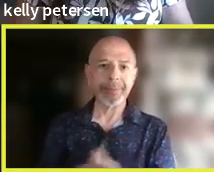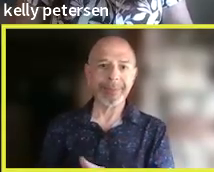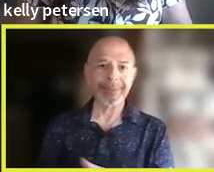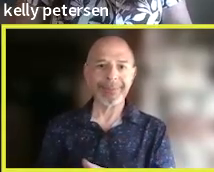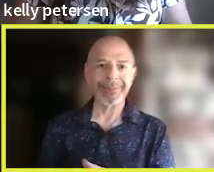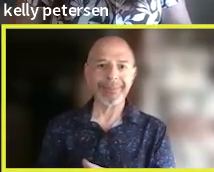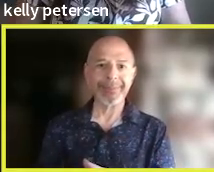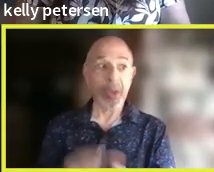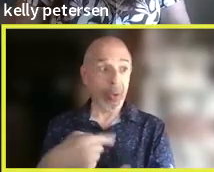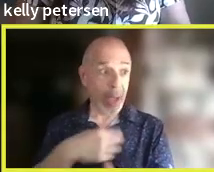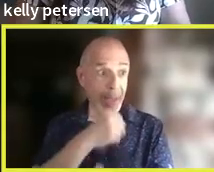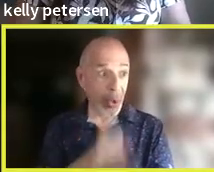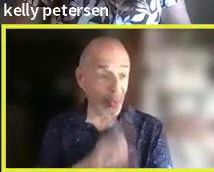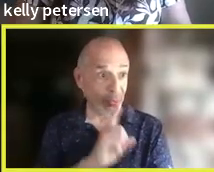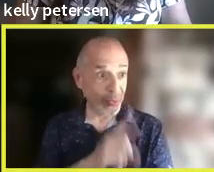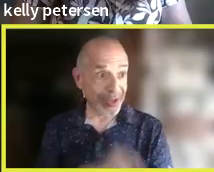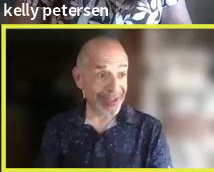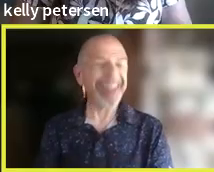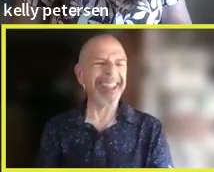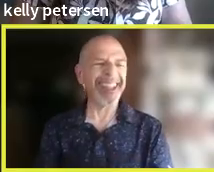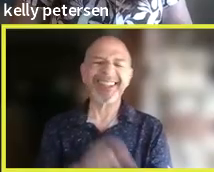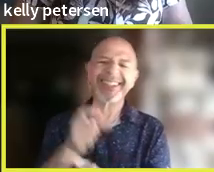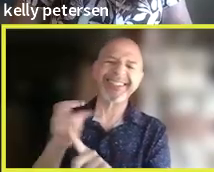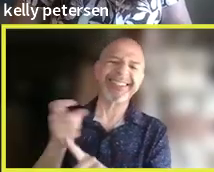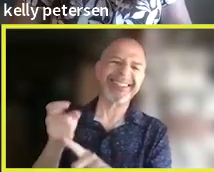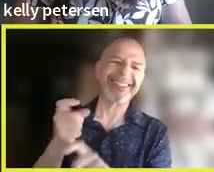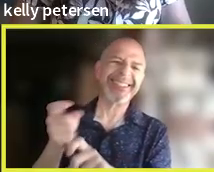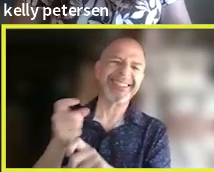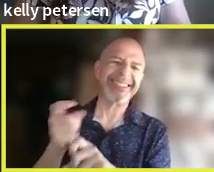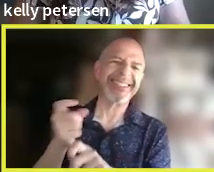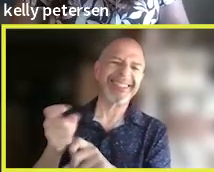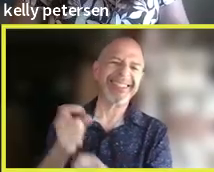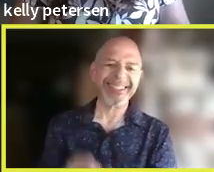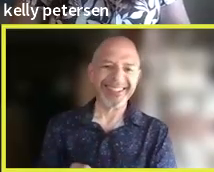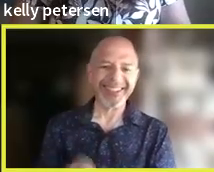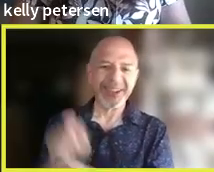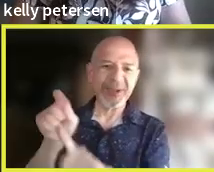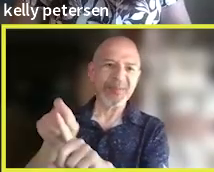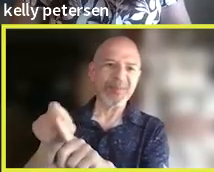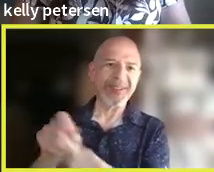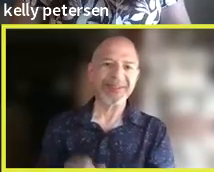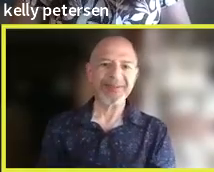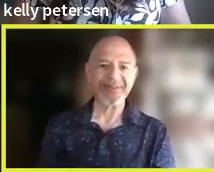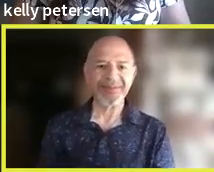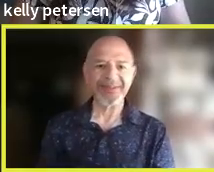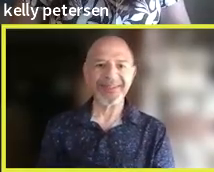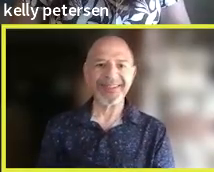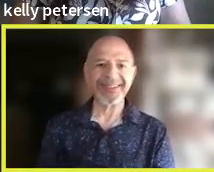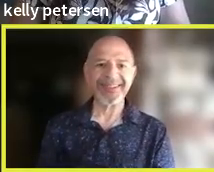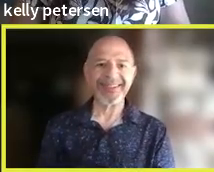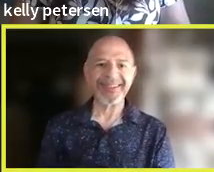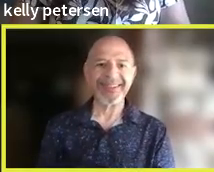Thanks. I'm older, Dee. I know. Can someone just throw like their